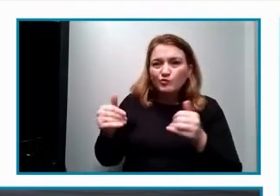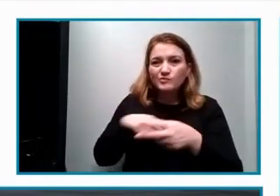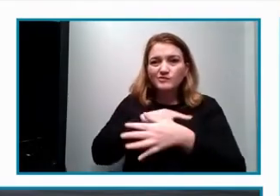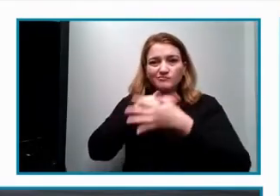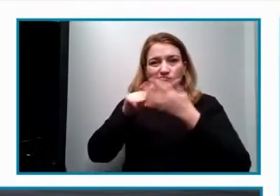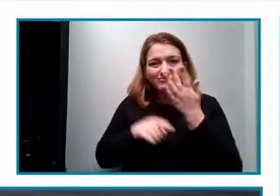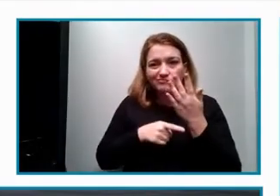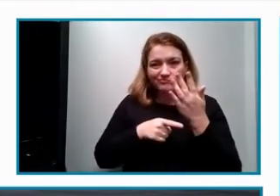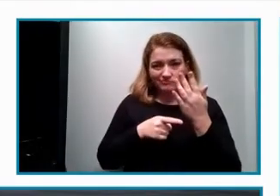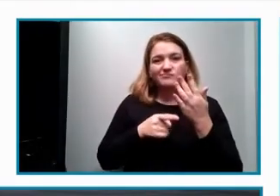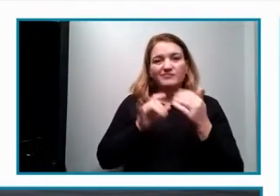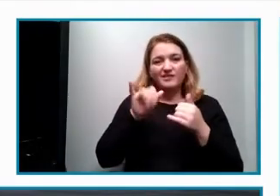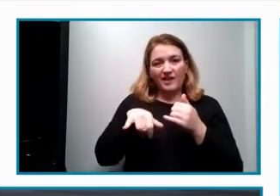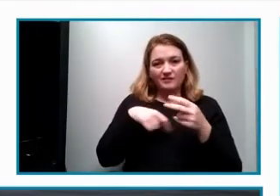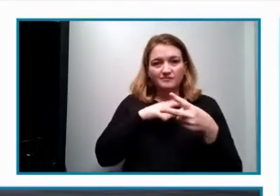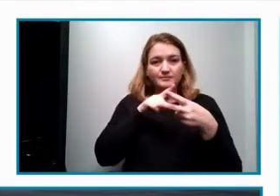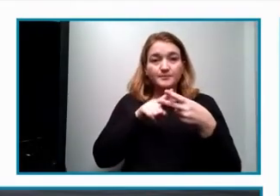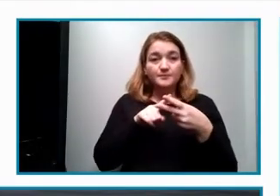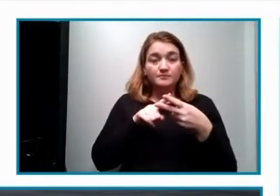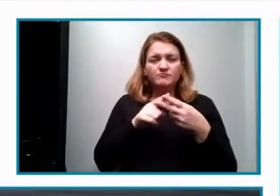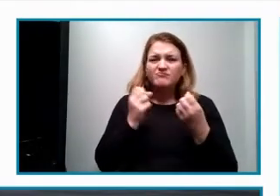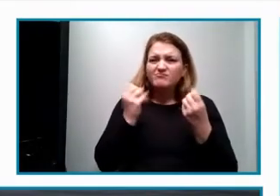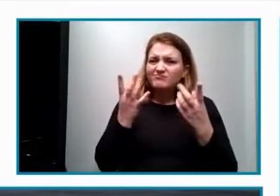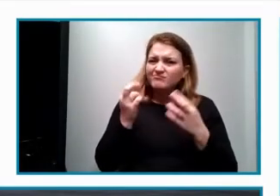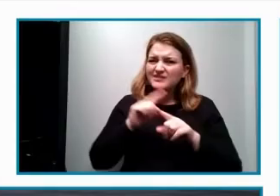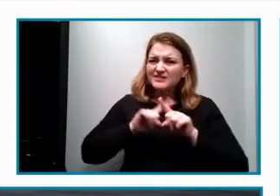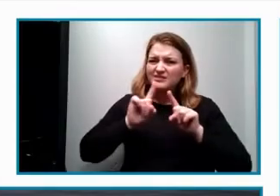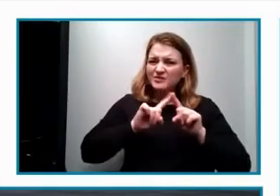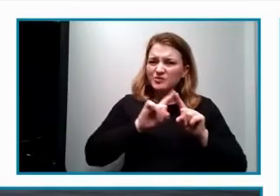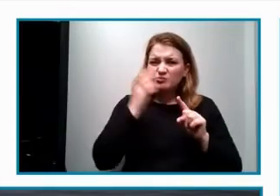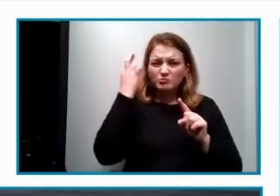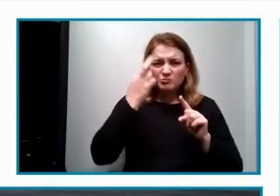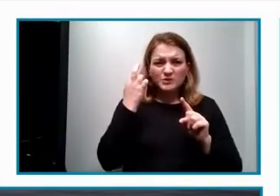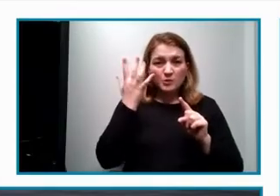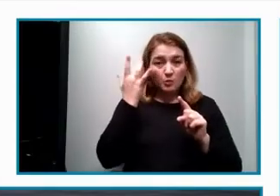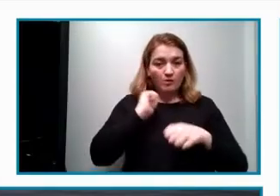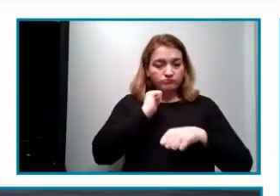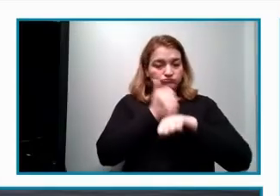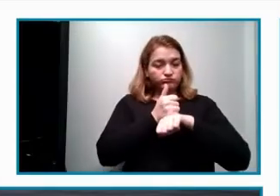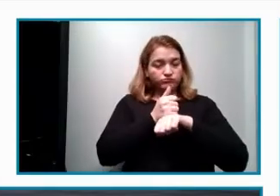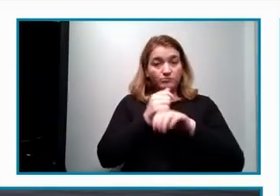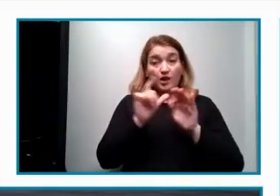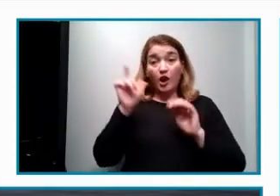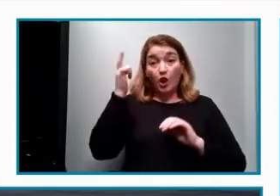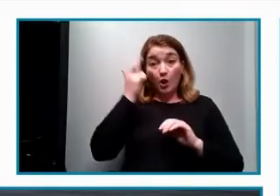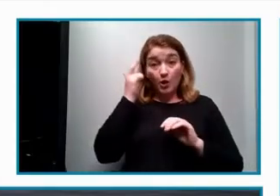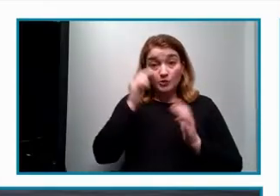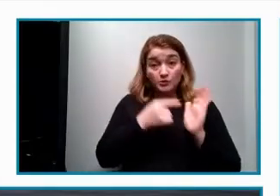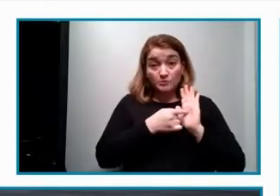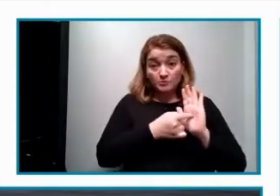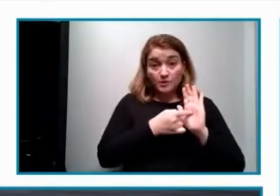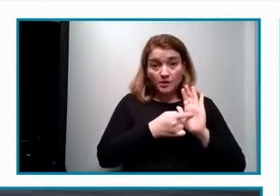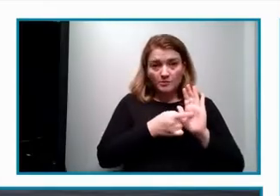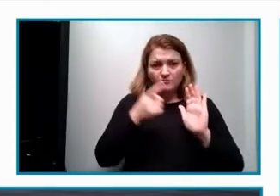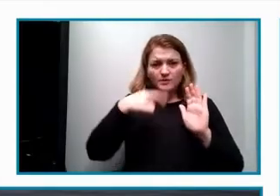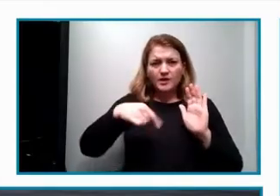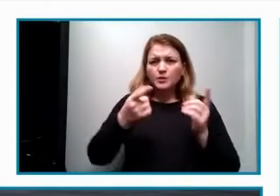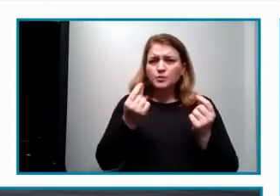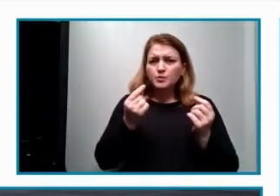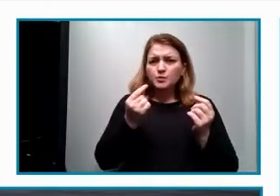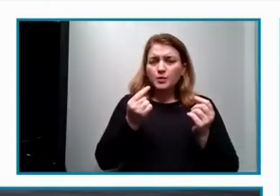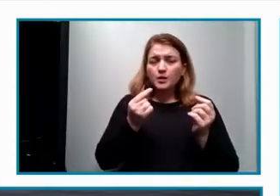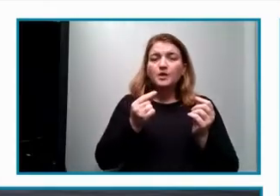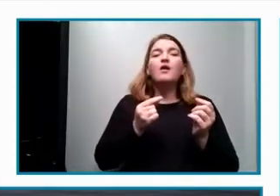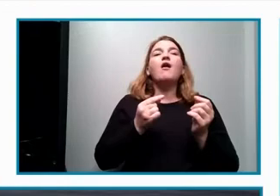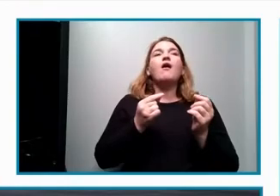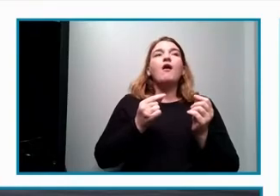There are many reasons for a logic model, but the most important one is that they increase the likelihood your program will succeed and that you can show